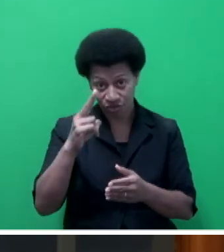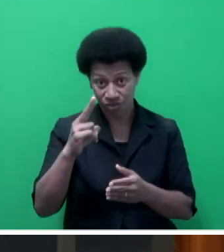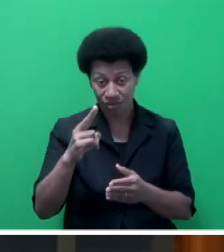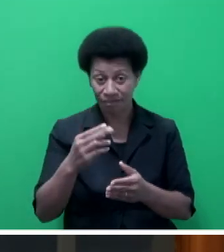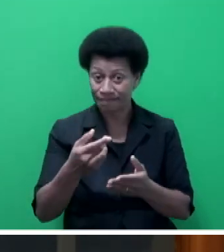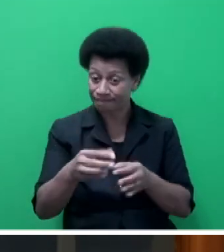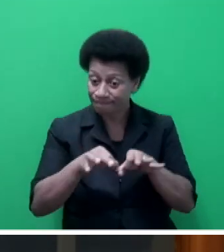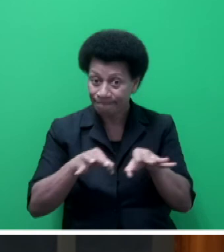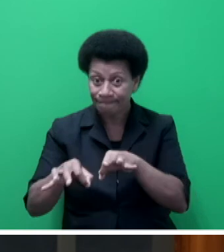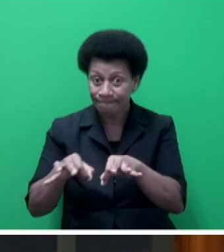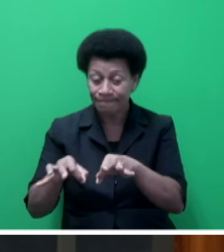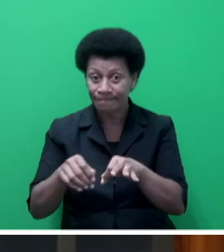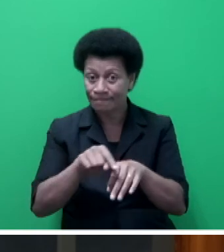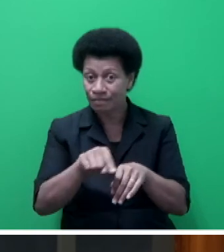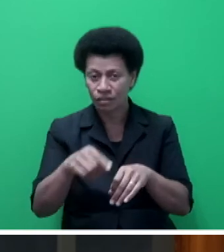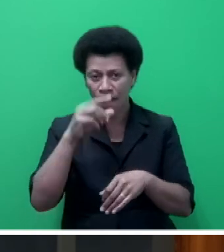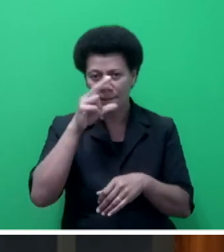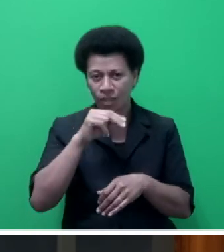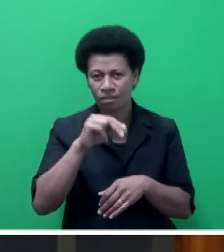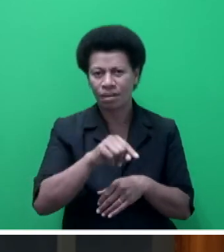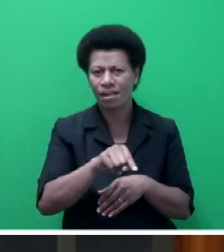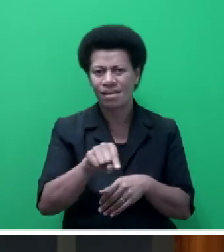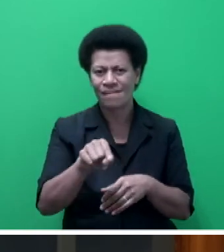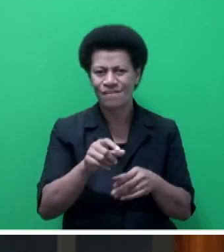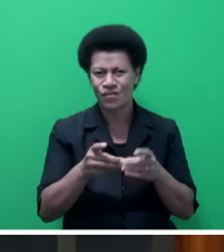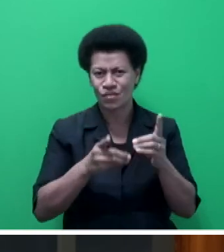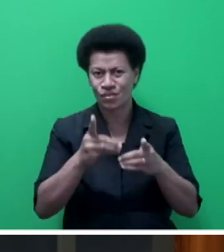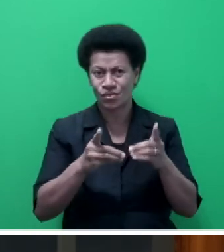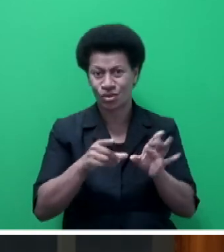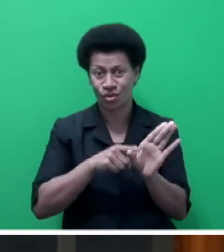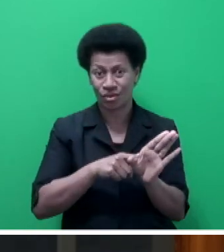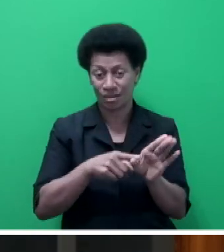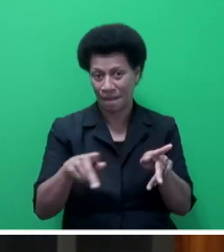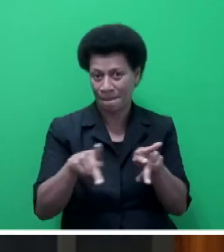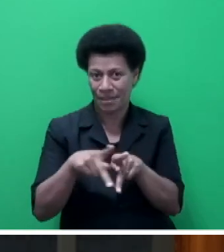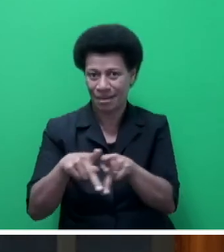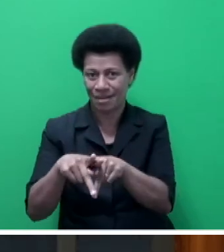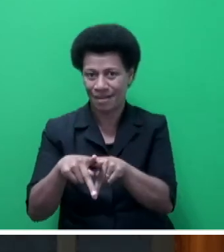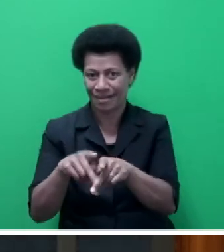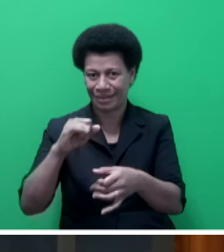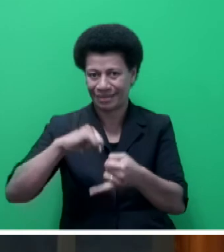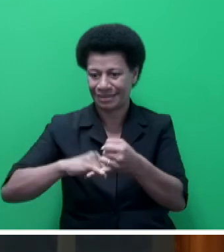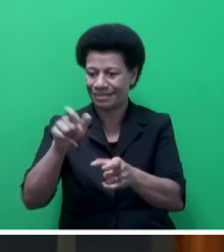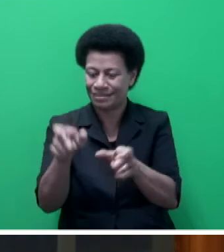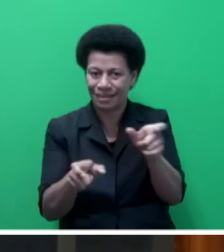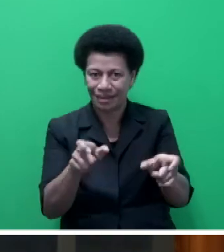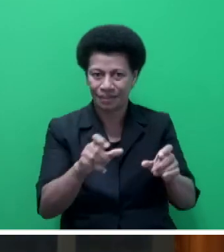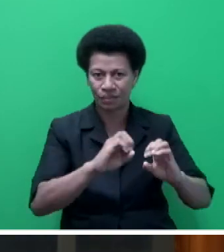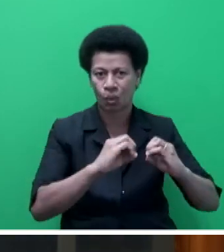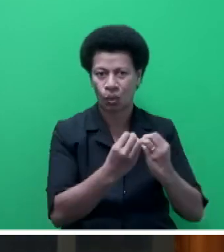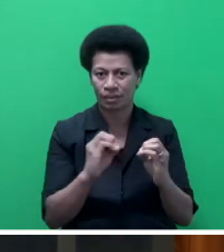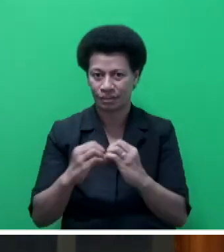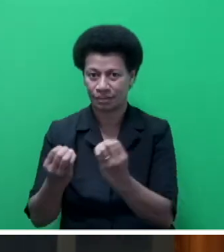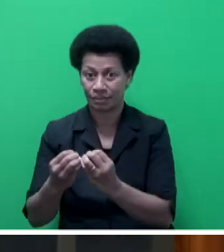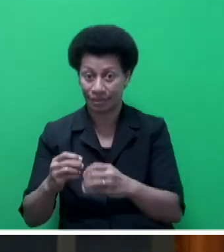made possible through the generous assistance and support of partners and stakeholders. At this juncture, Mr.